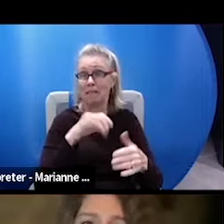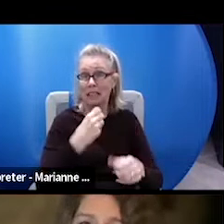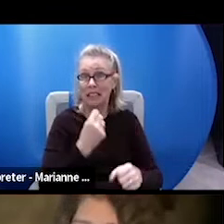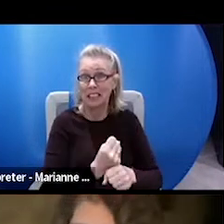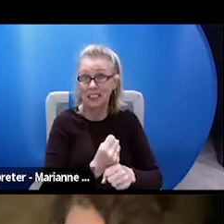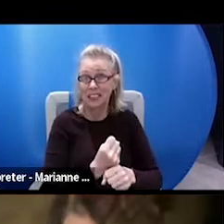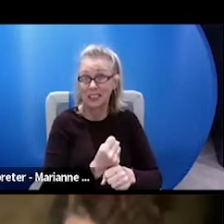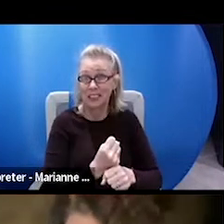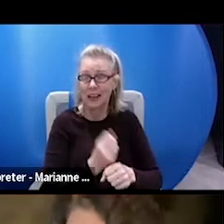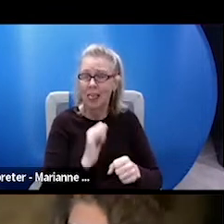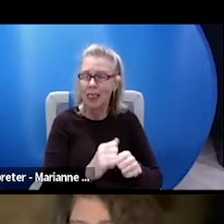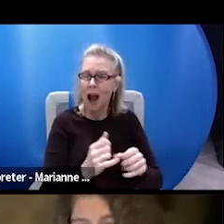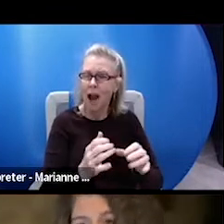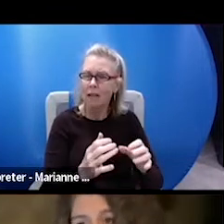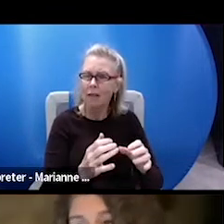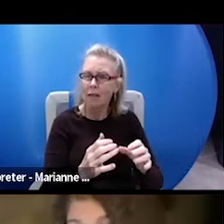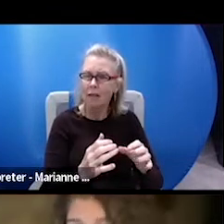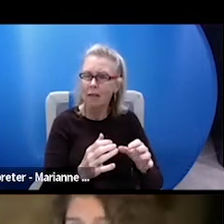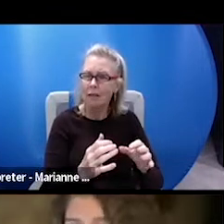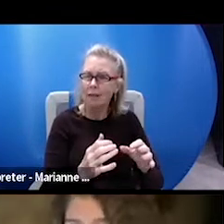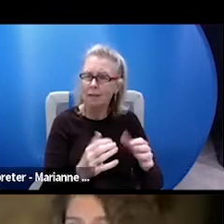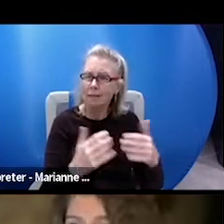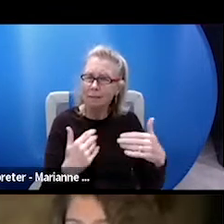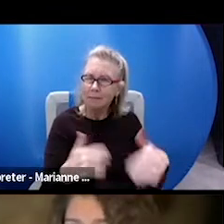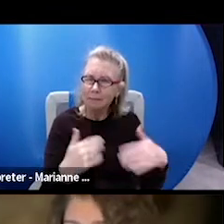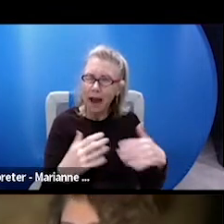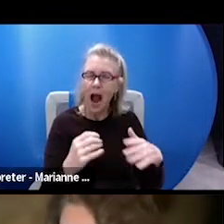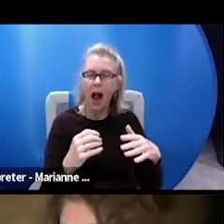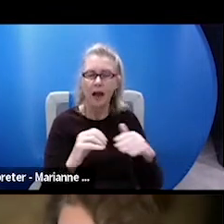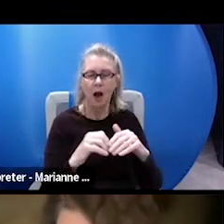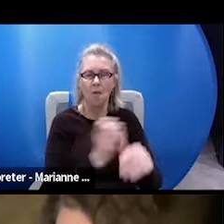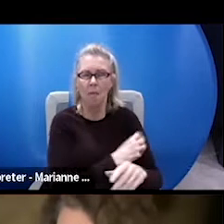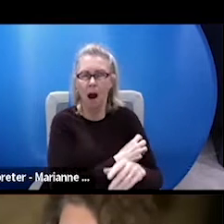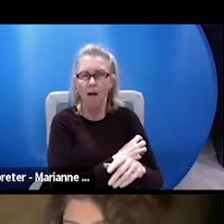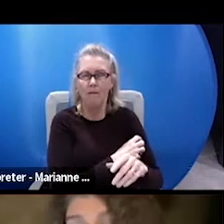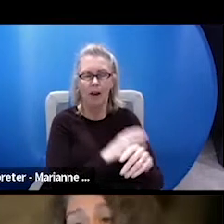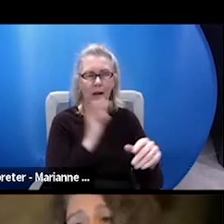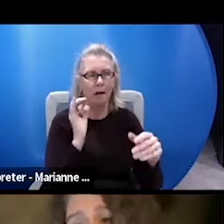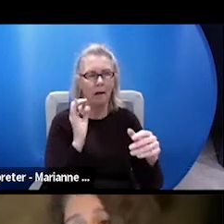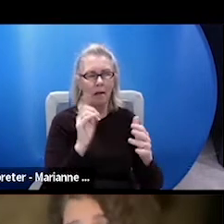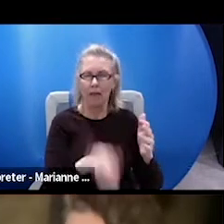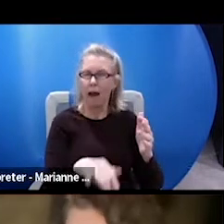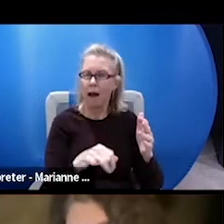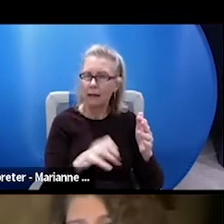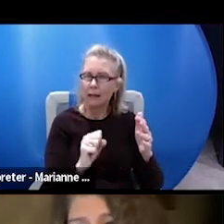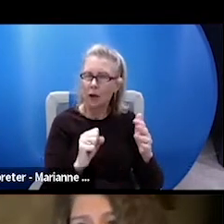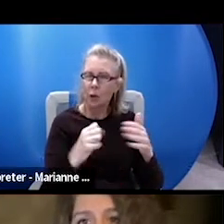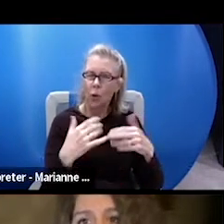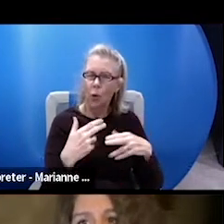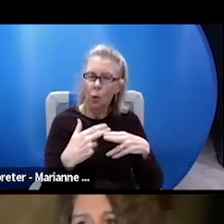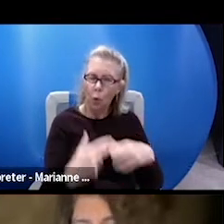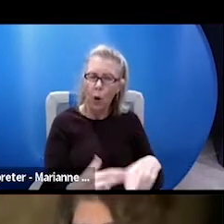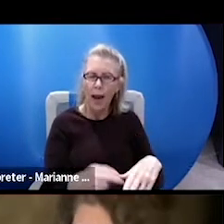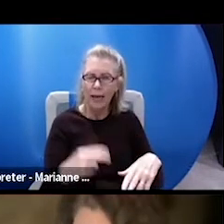That simple line and the immensity of that and what that means and the weight and the history of that